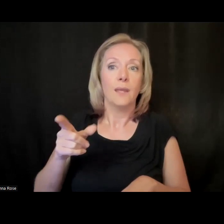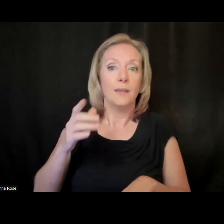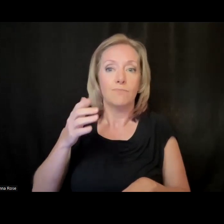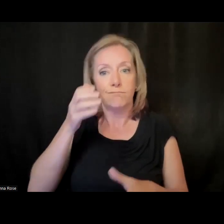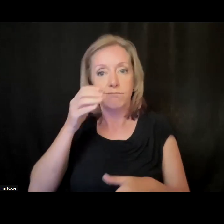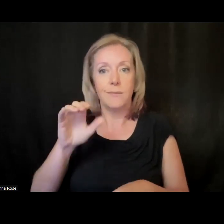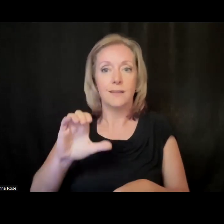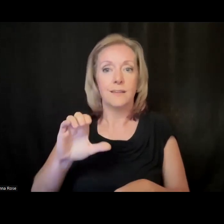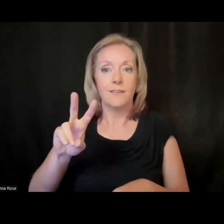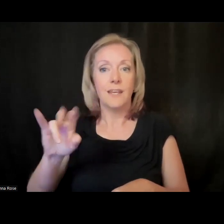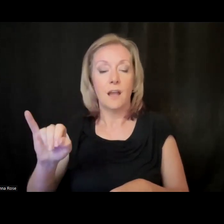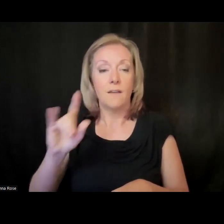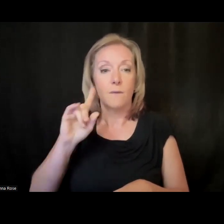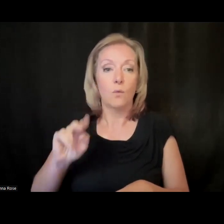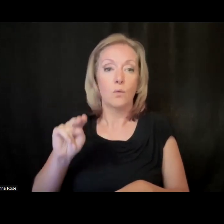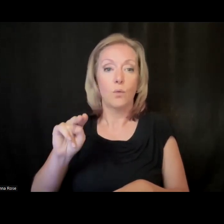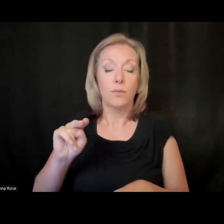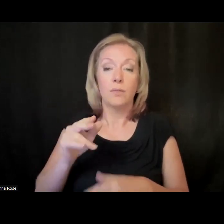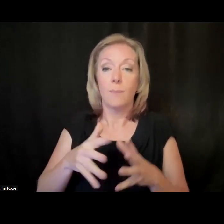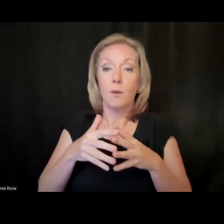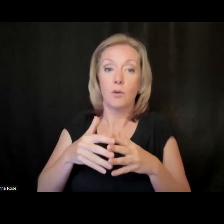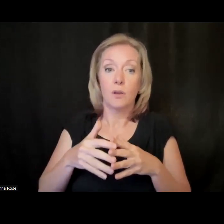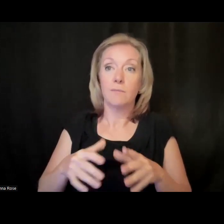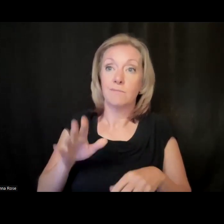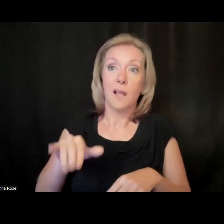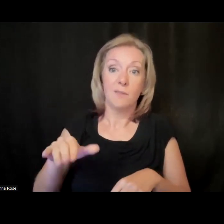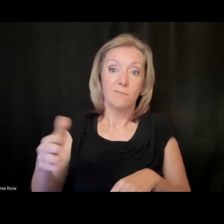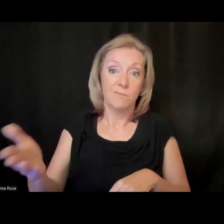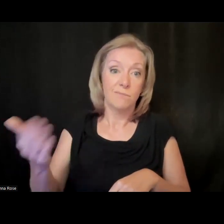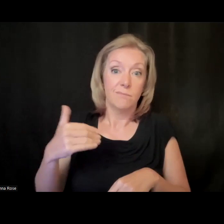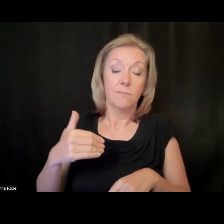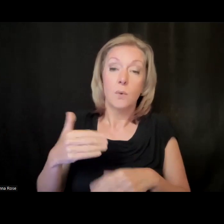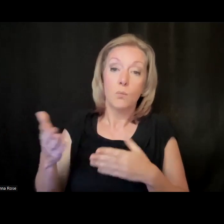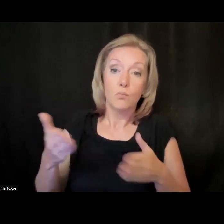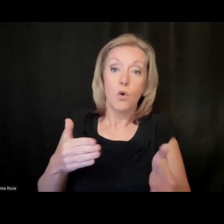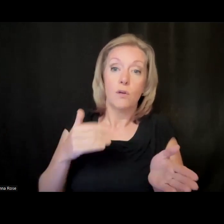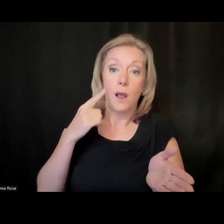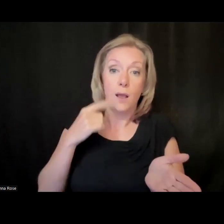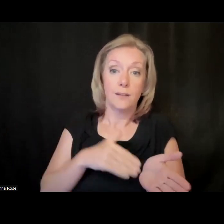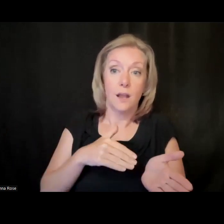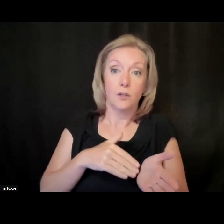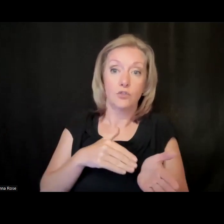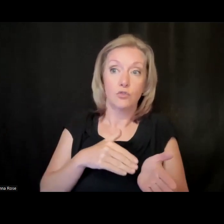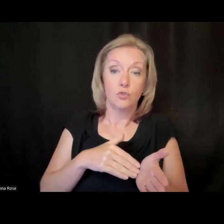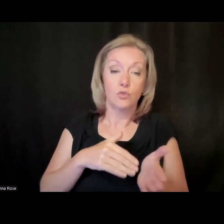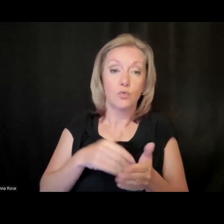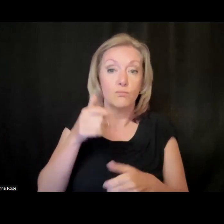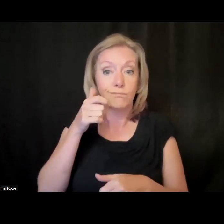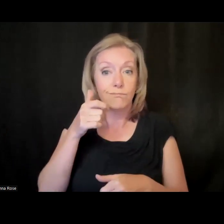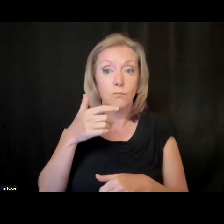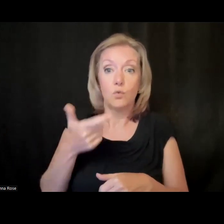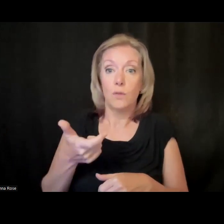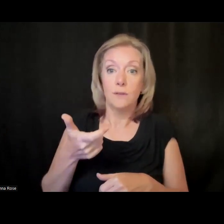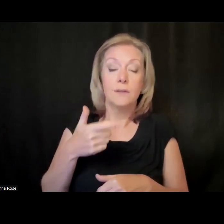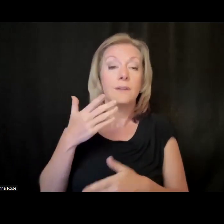impairment, really in North America. And I literally brought in ophthalmologists to listen to him. Some of them thought he was